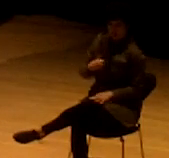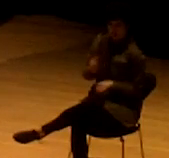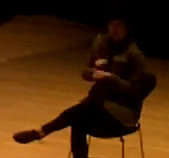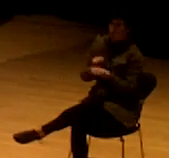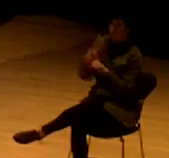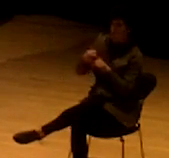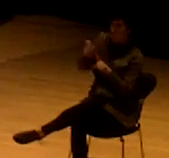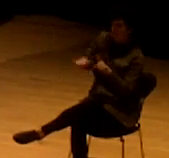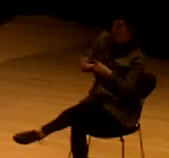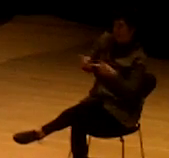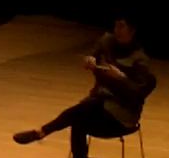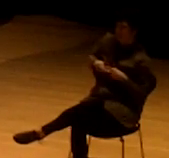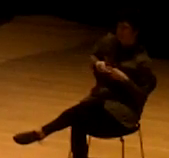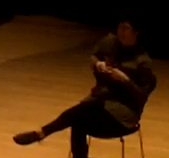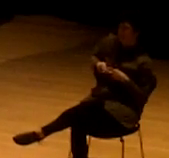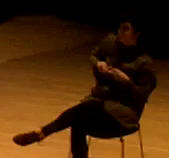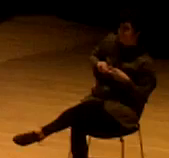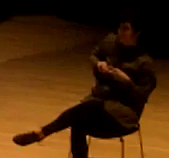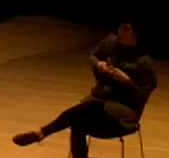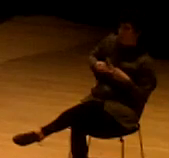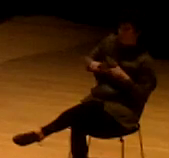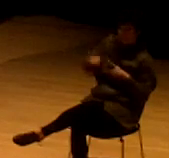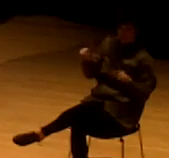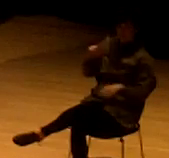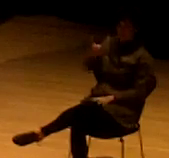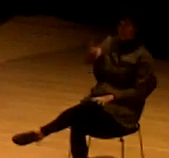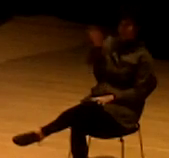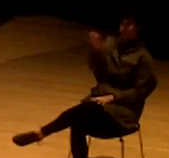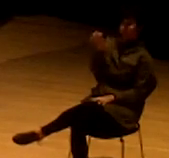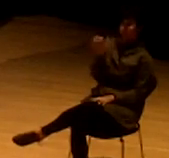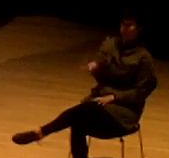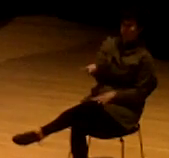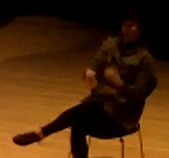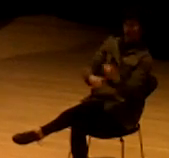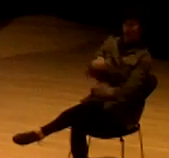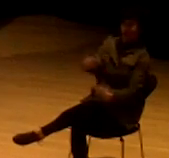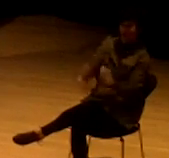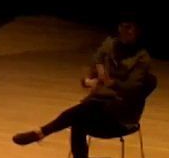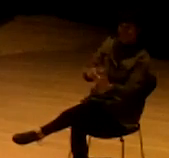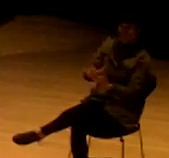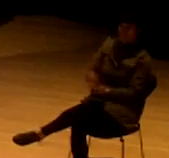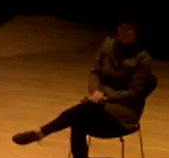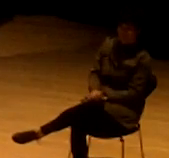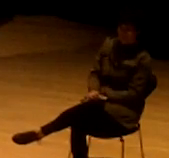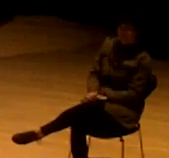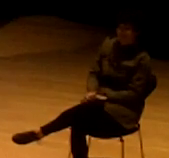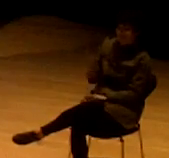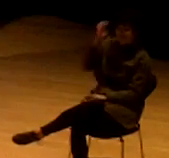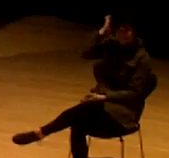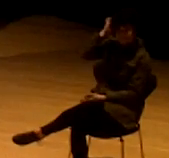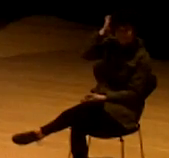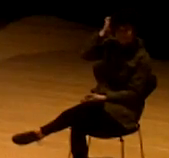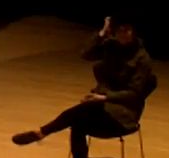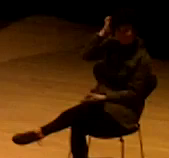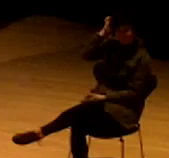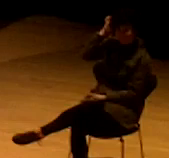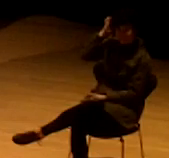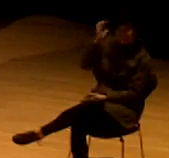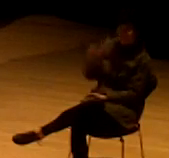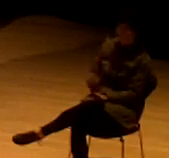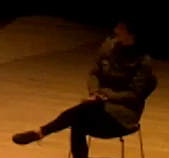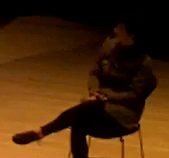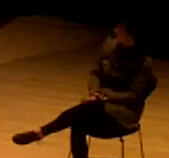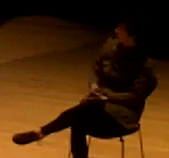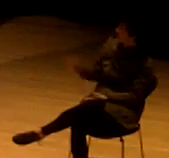So, but it was pretty mysterious. But you'd been on stage